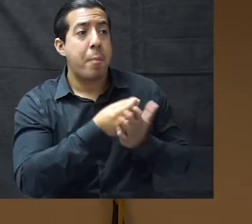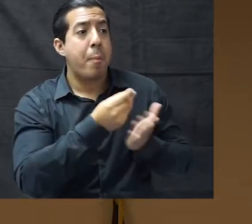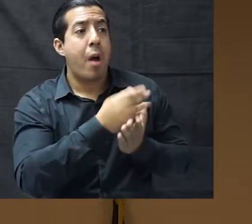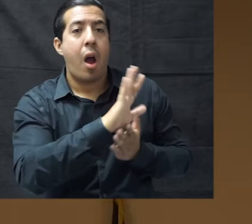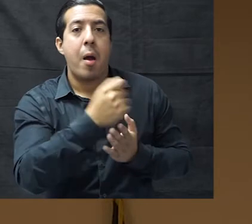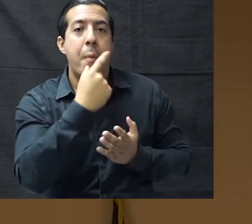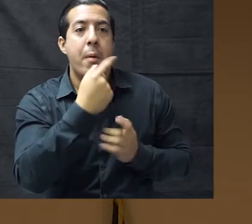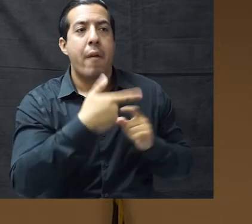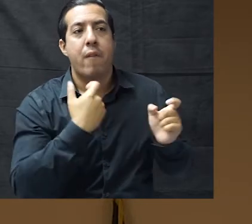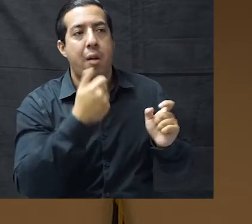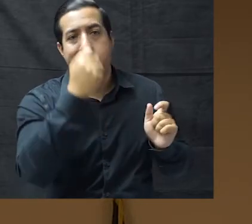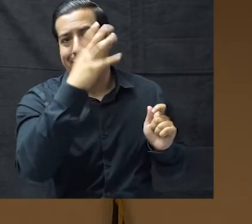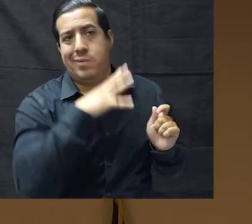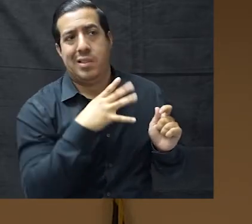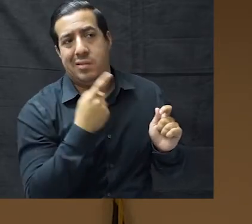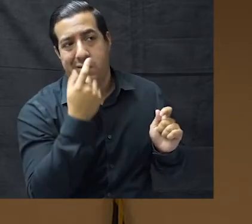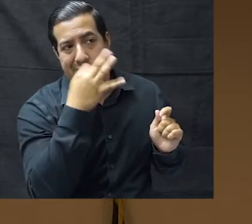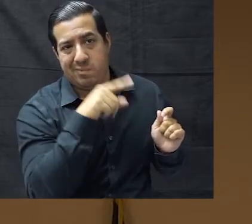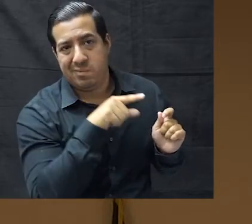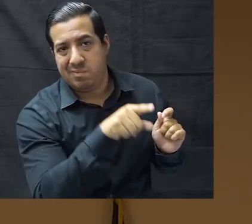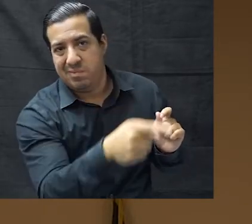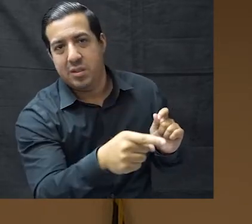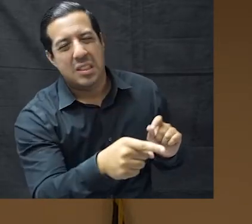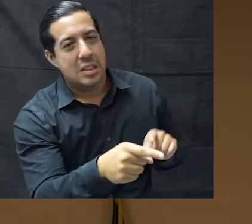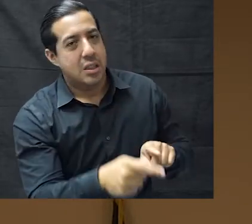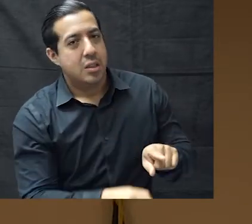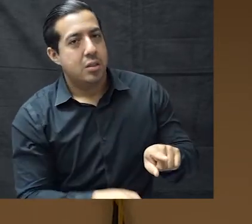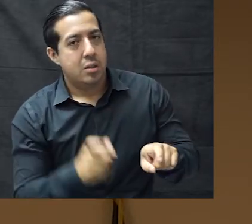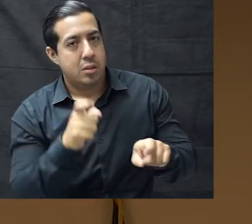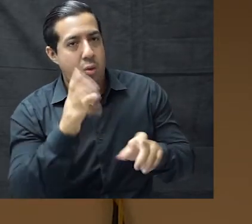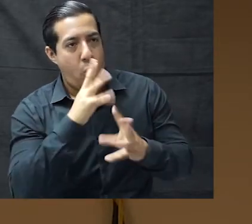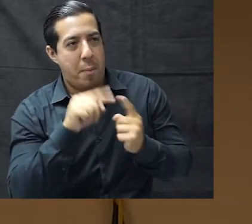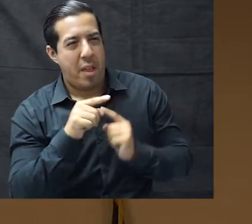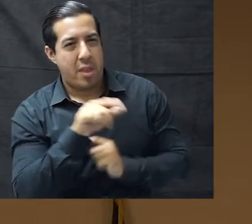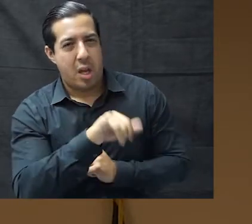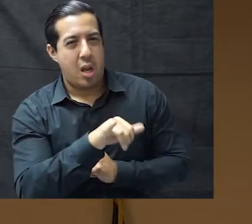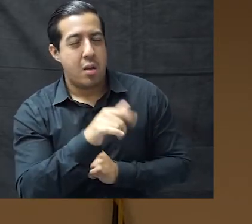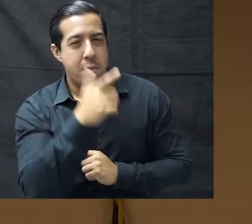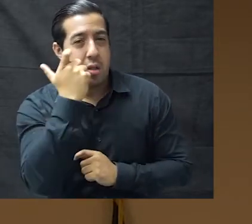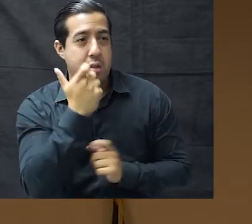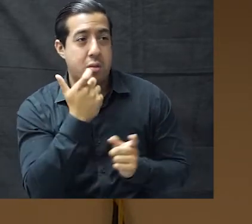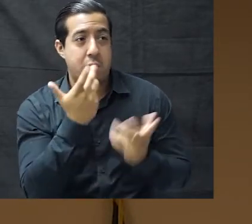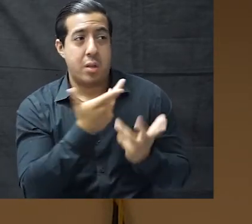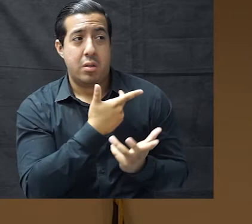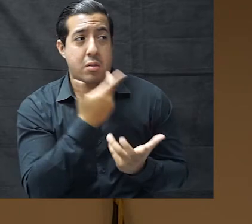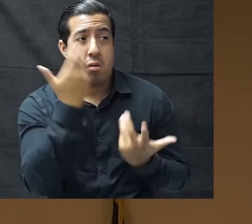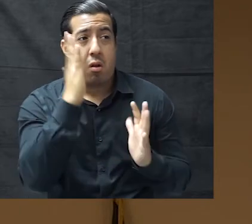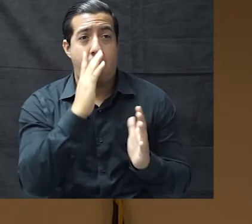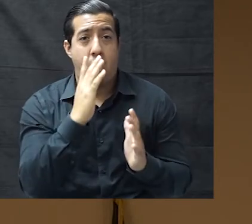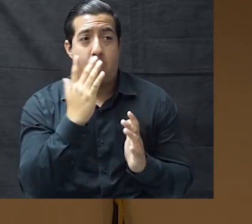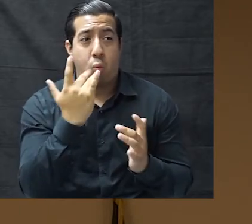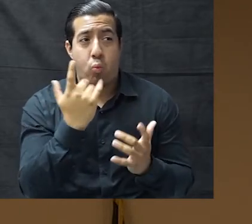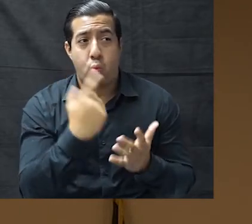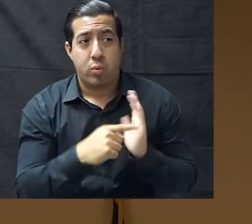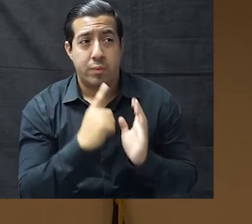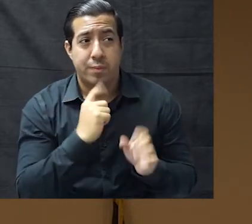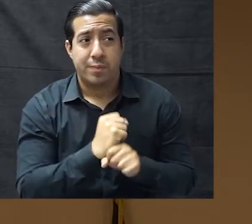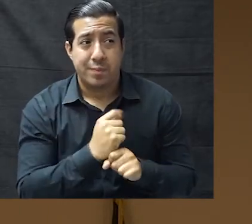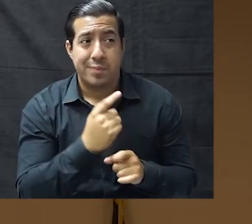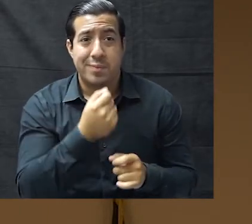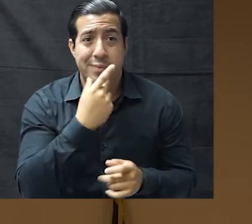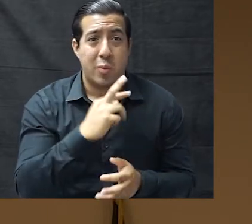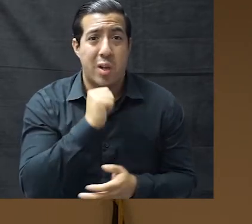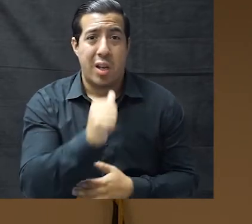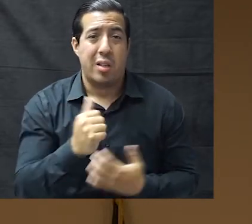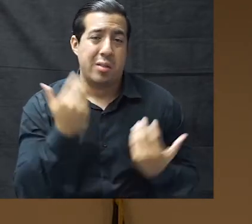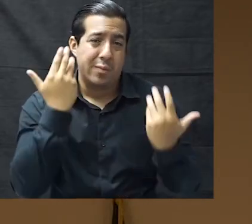PPE, wear gloves, wear a mask. It's not going to hurt you to wear those things. But don't open the packaging and get it on to the lab where we have